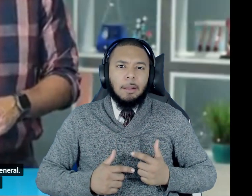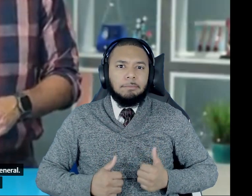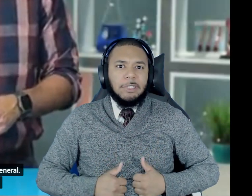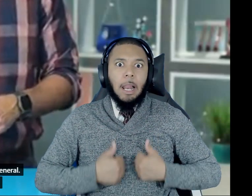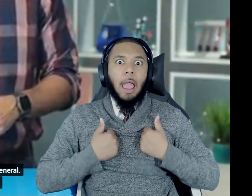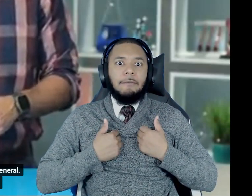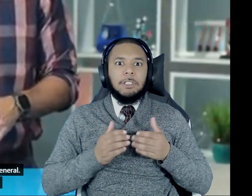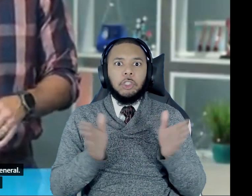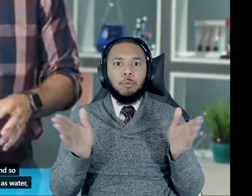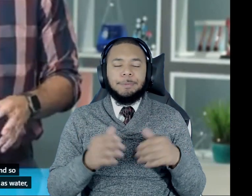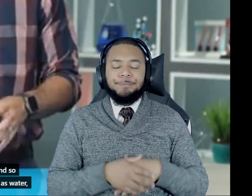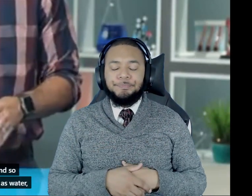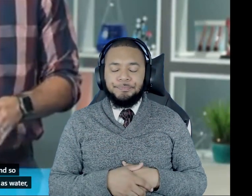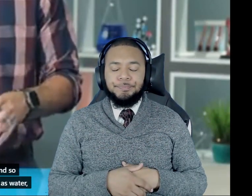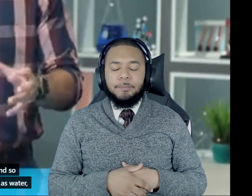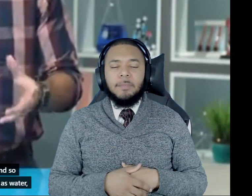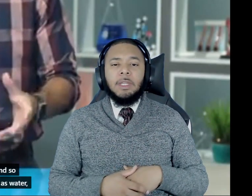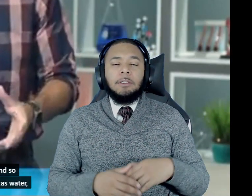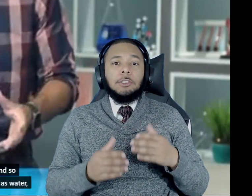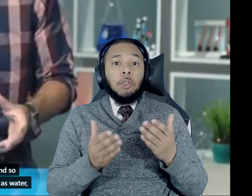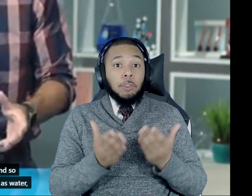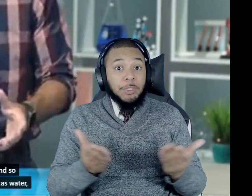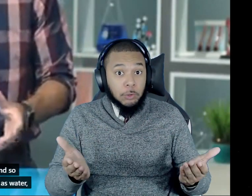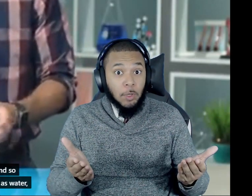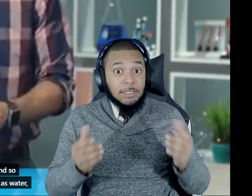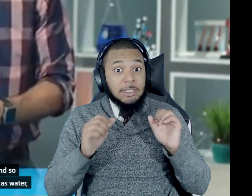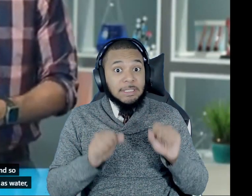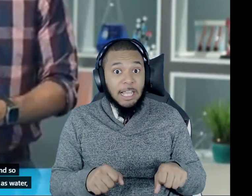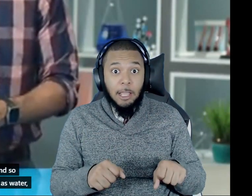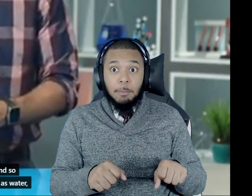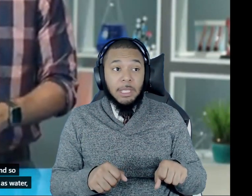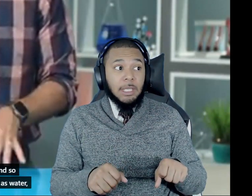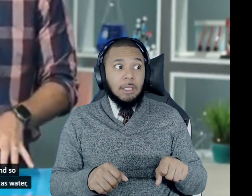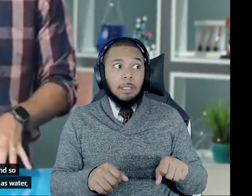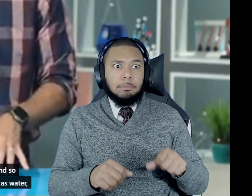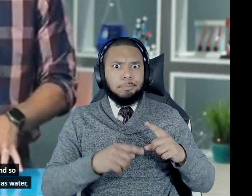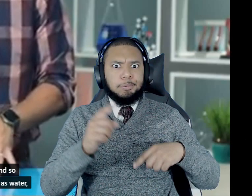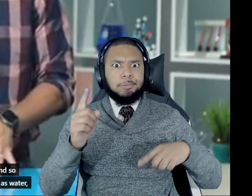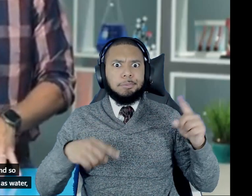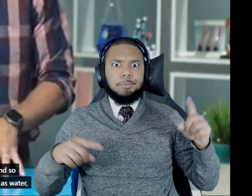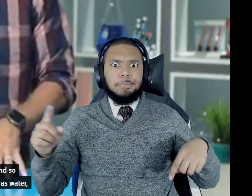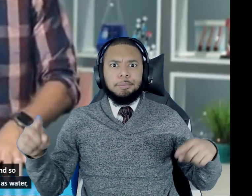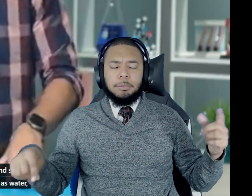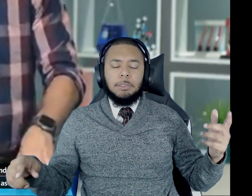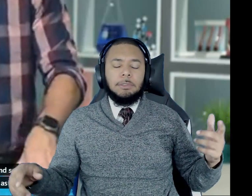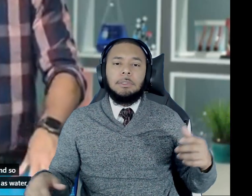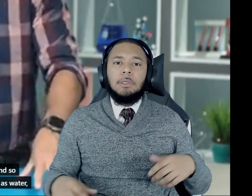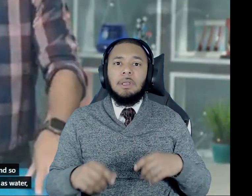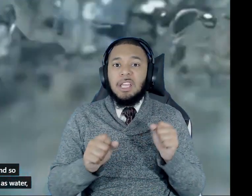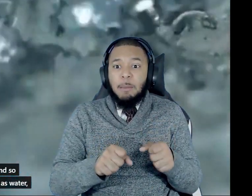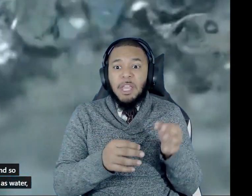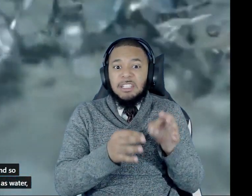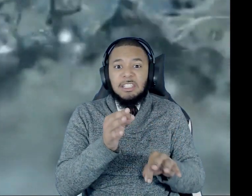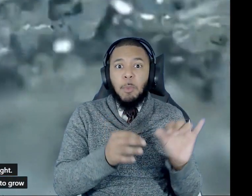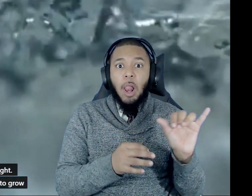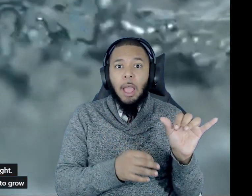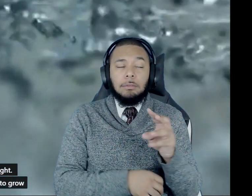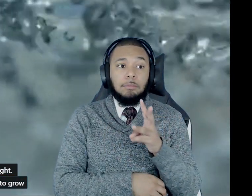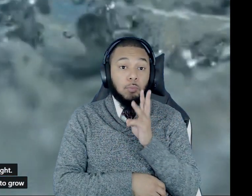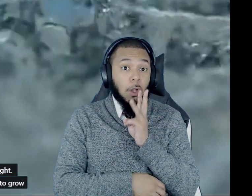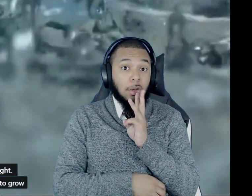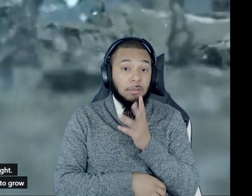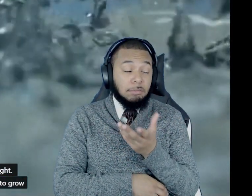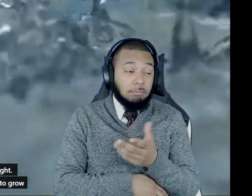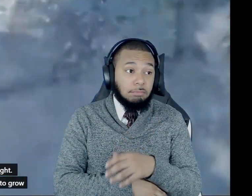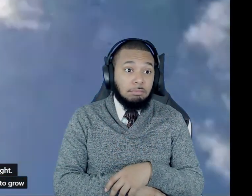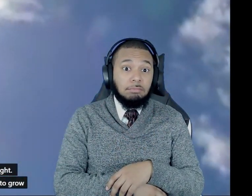these resources can be any number of things. And so it could be something as simple as water. It could